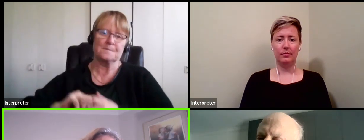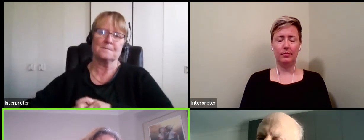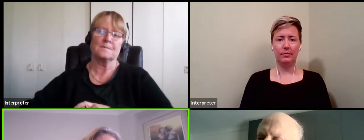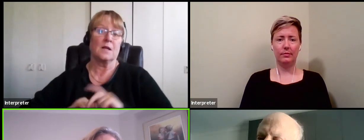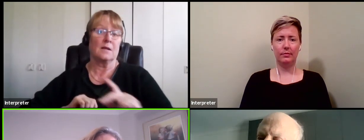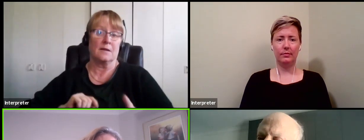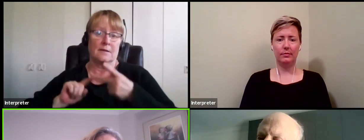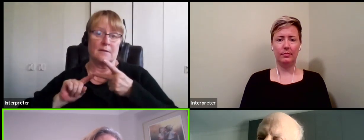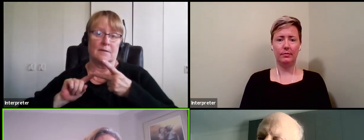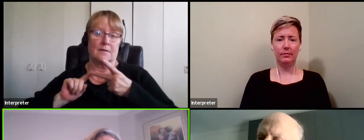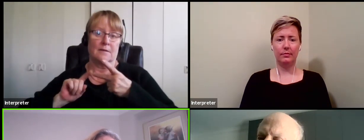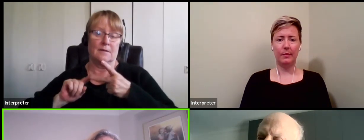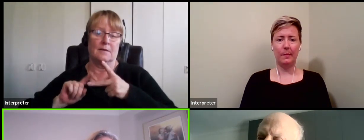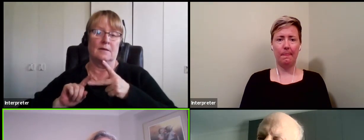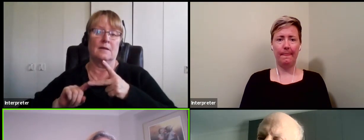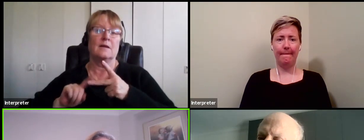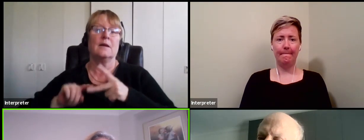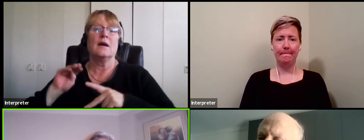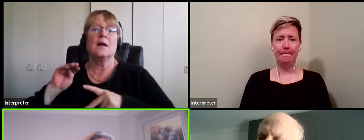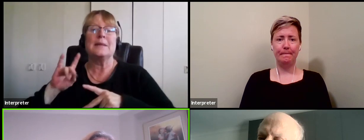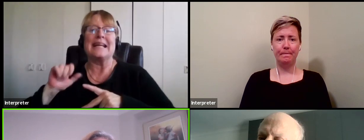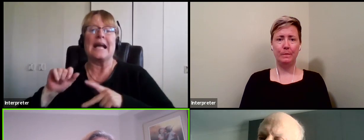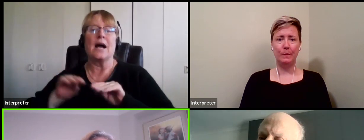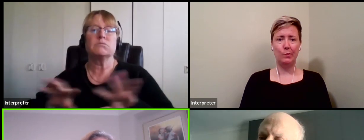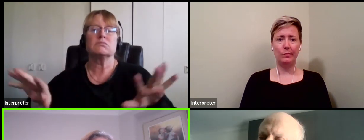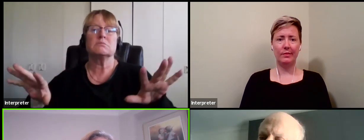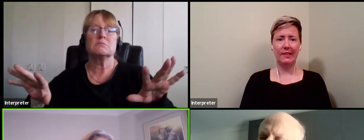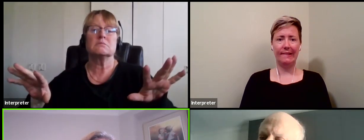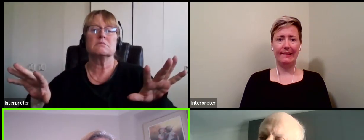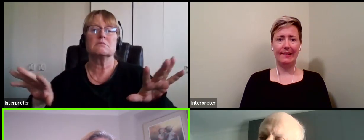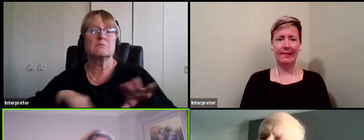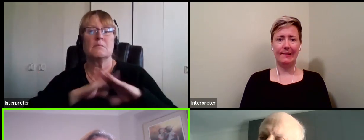Second, let the mainstream media know about the disability